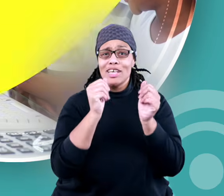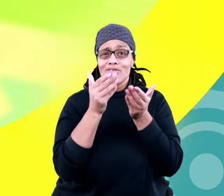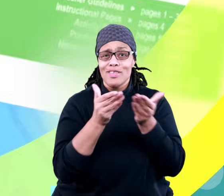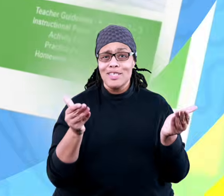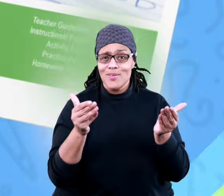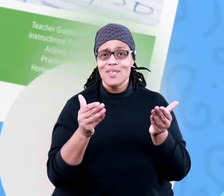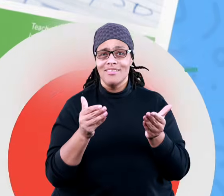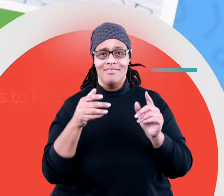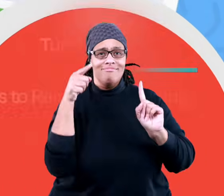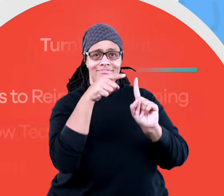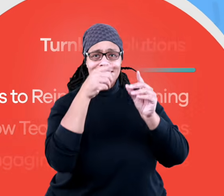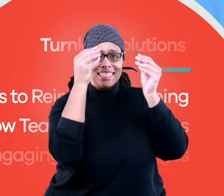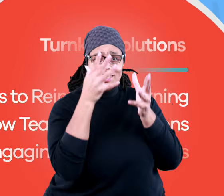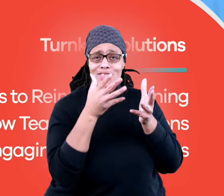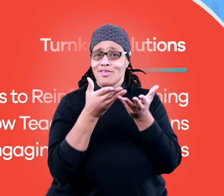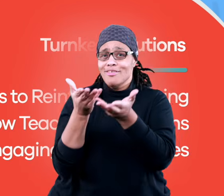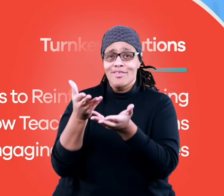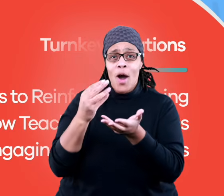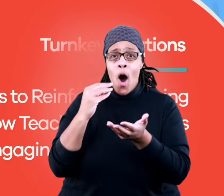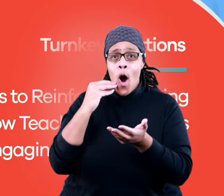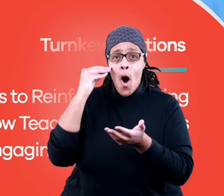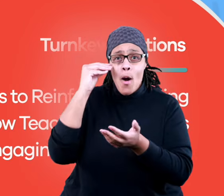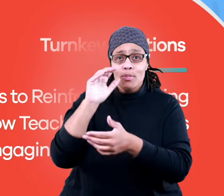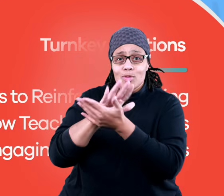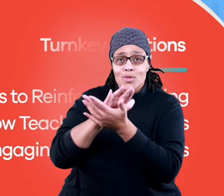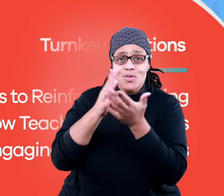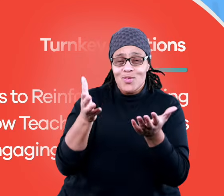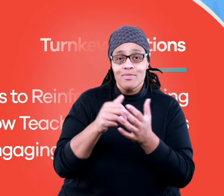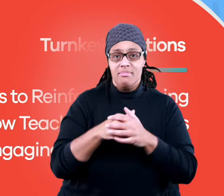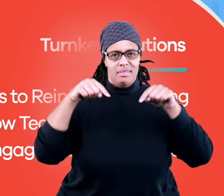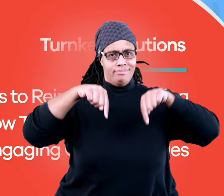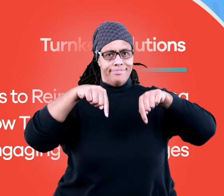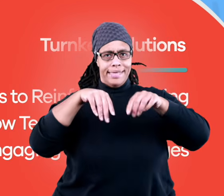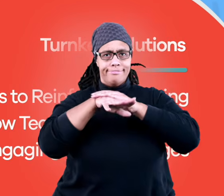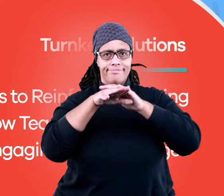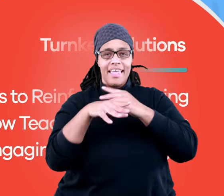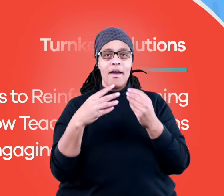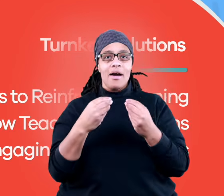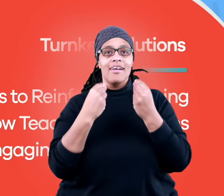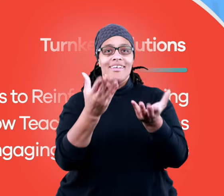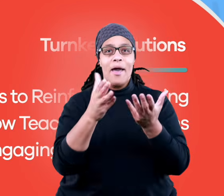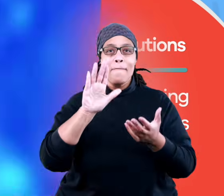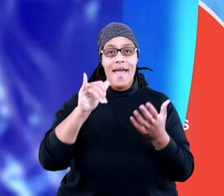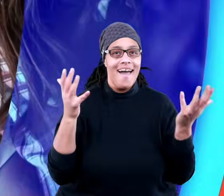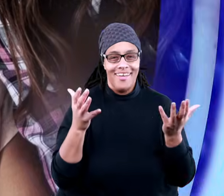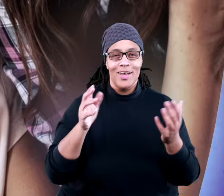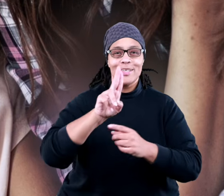resources and turnkey solutions for teachers and homeschoolers.